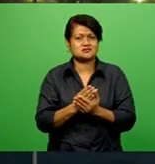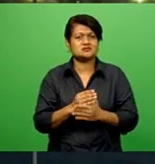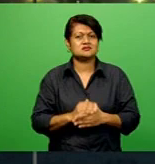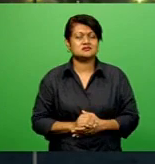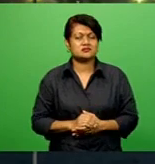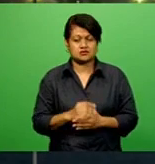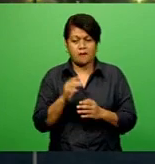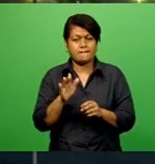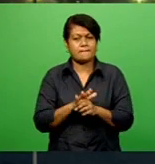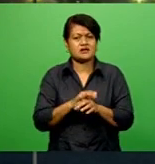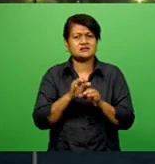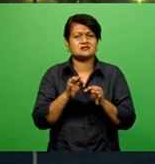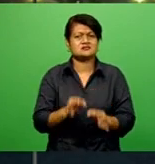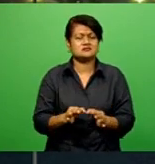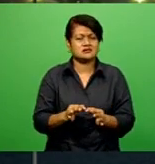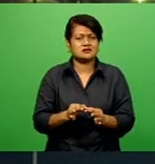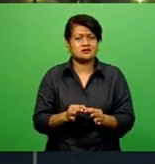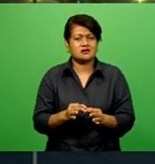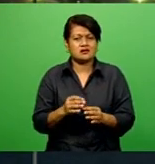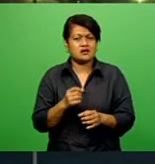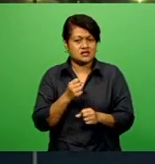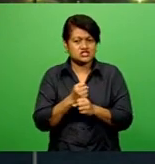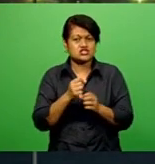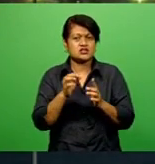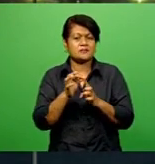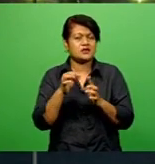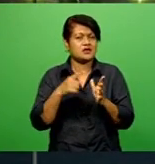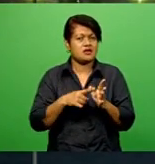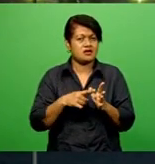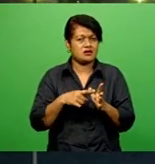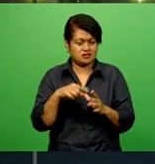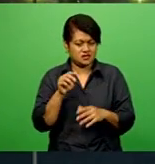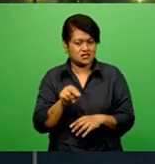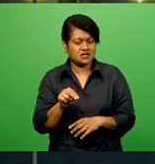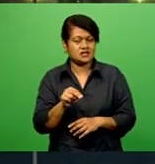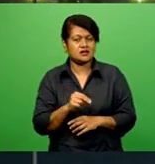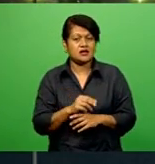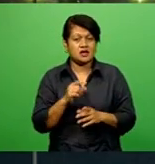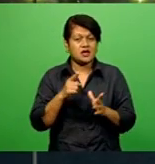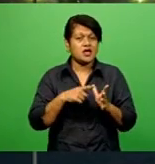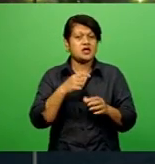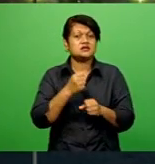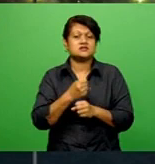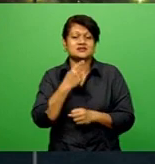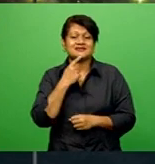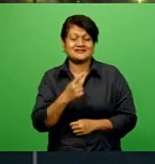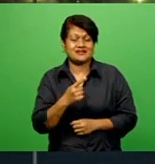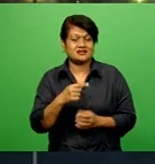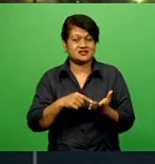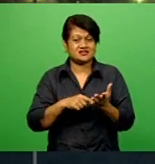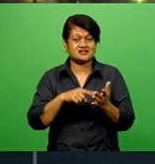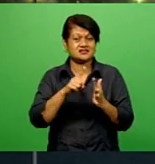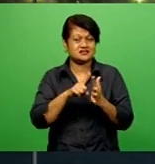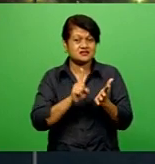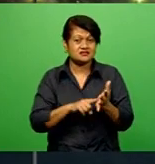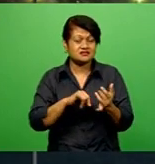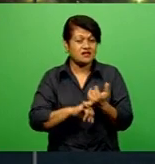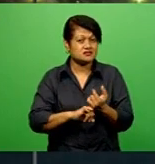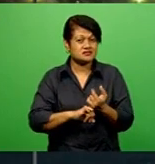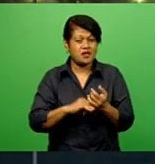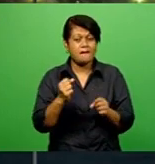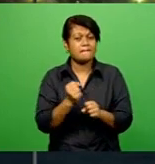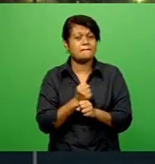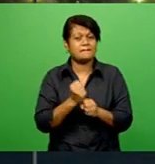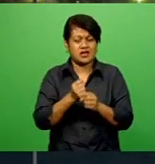decision to raise GPA requirements. Attorney General Ayasad Qayyum says the TSLB made a hasty decision without